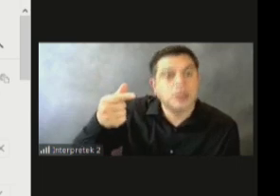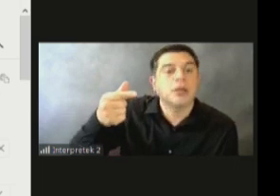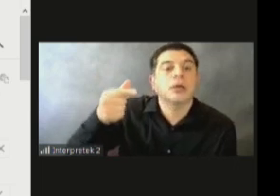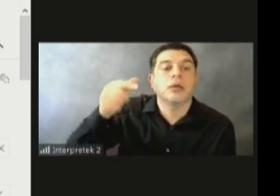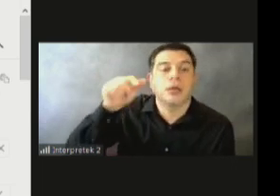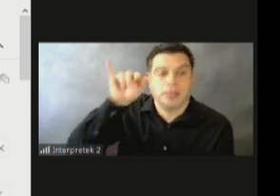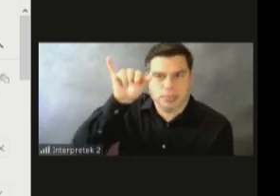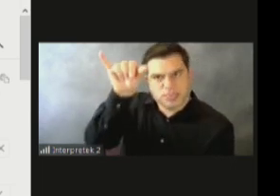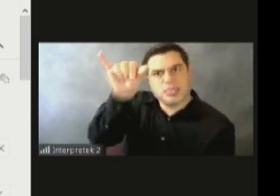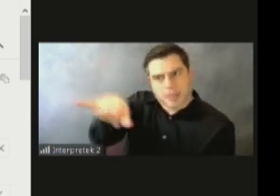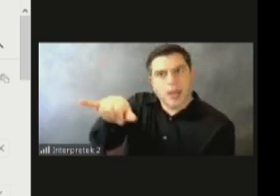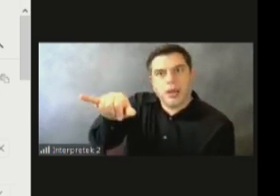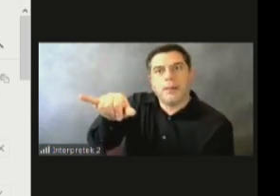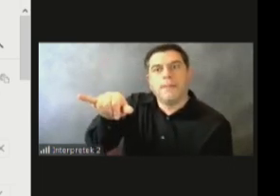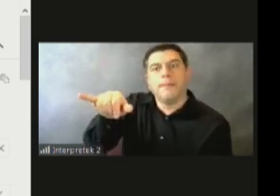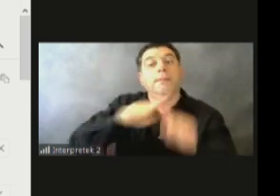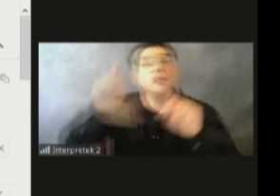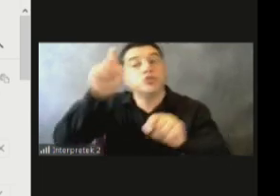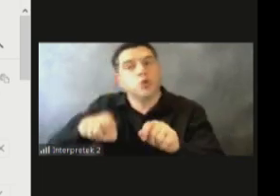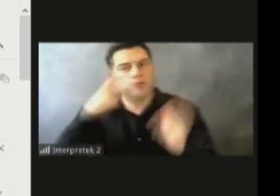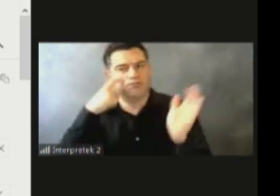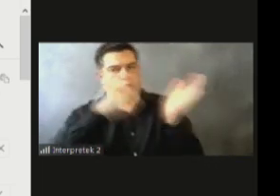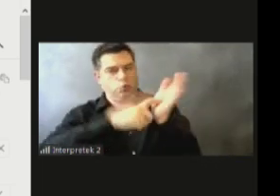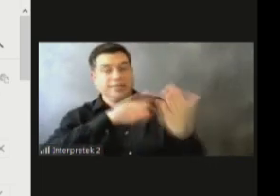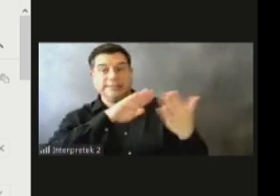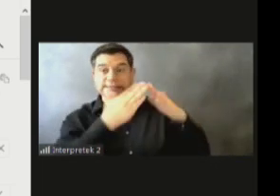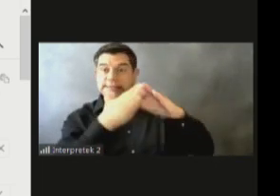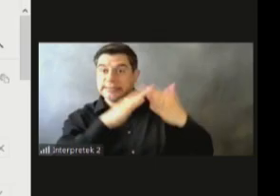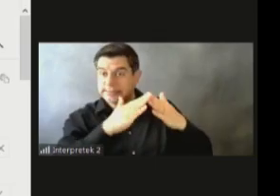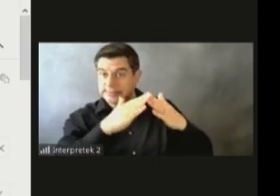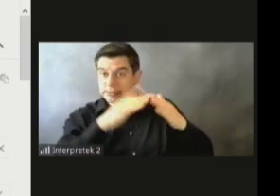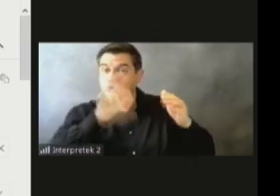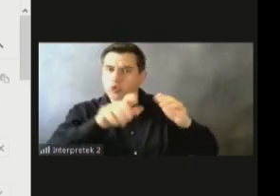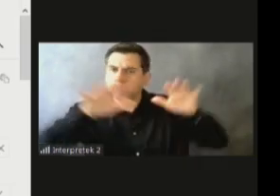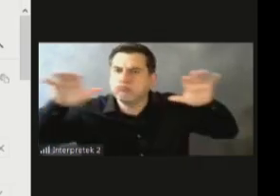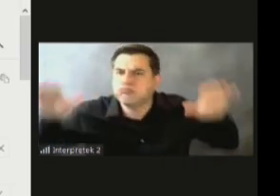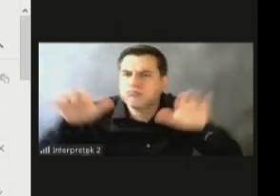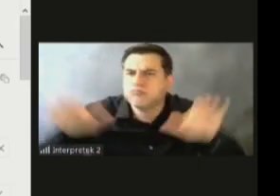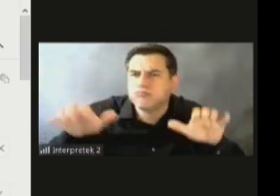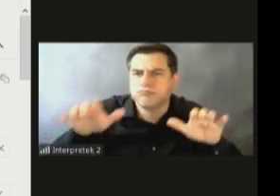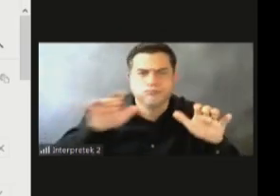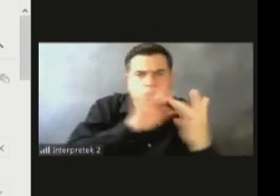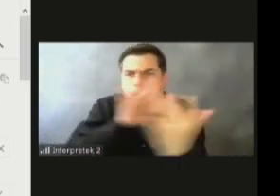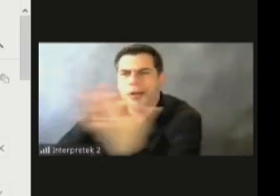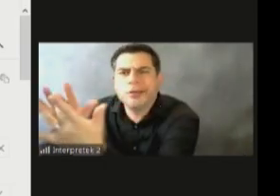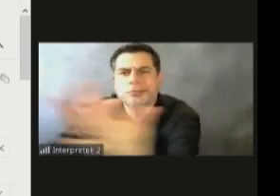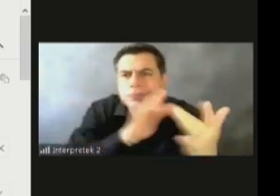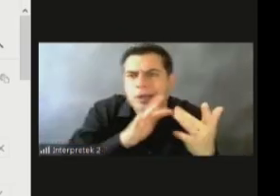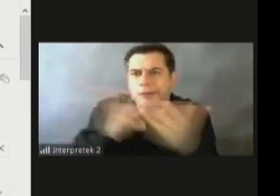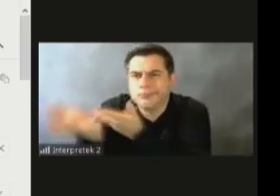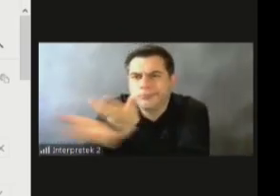city should then do outreach, right, to encourage the development of ADUs and potentially provide financial assistance to homeowners and